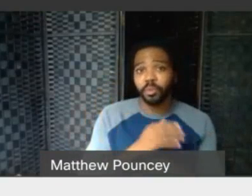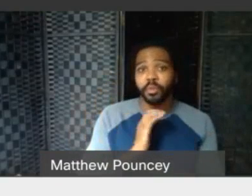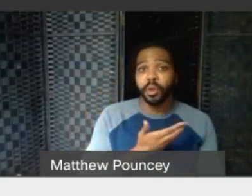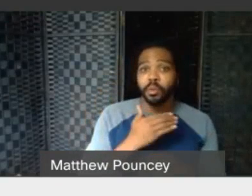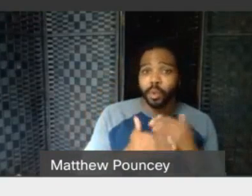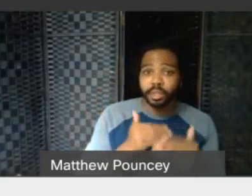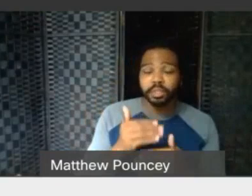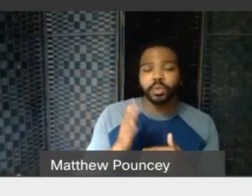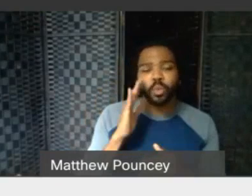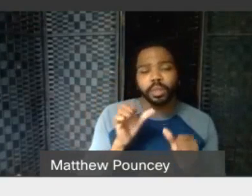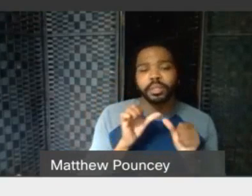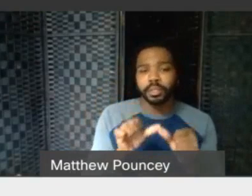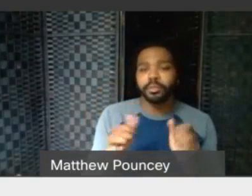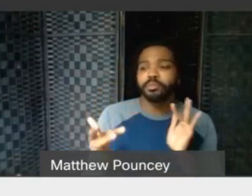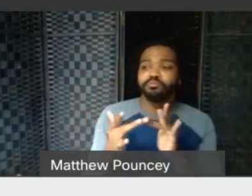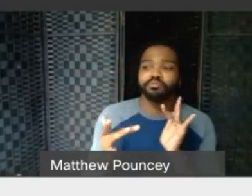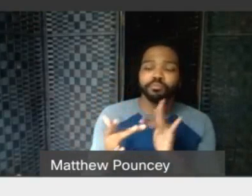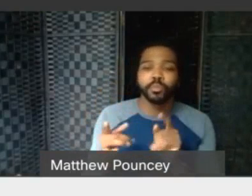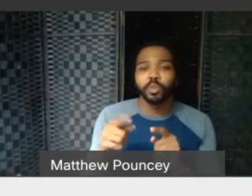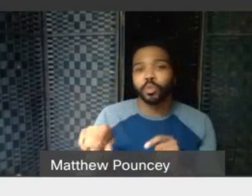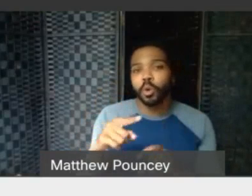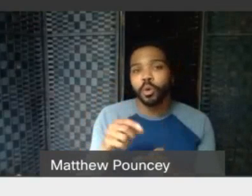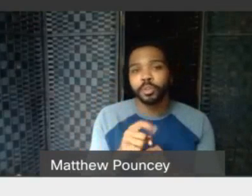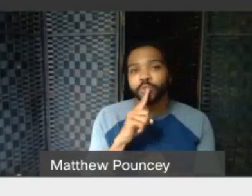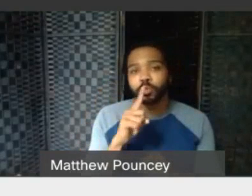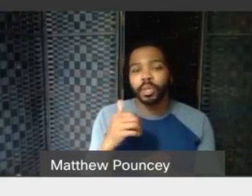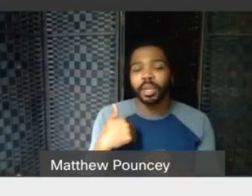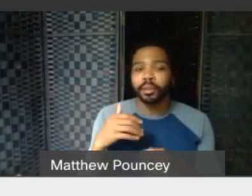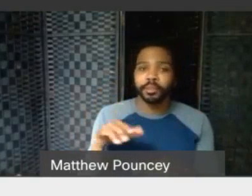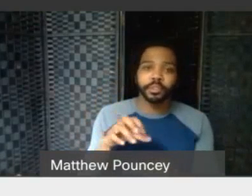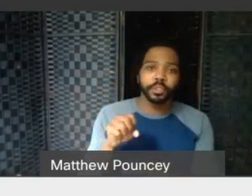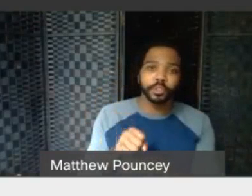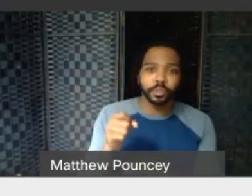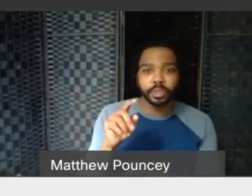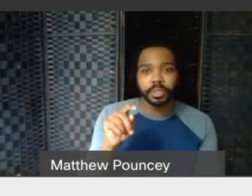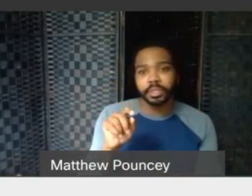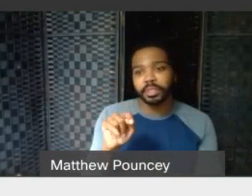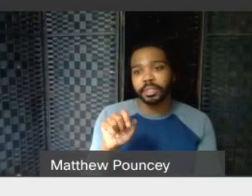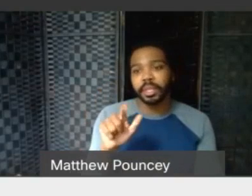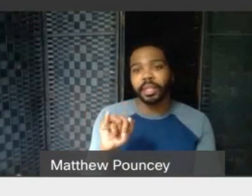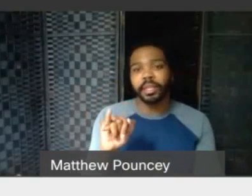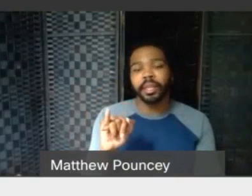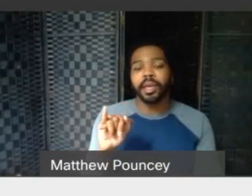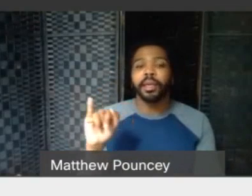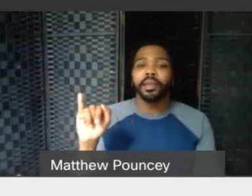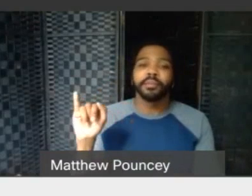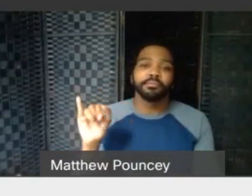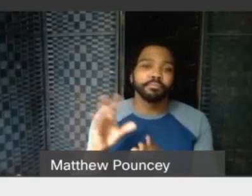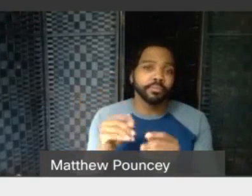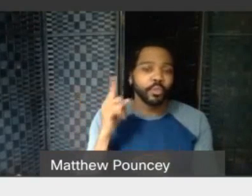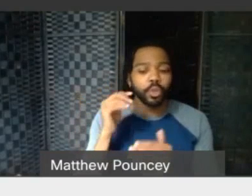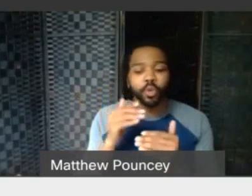to reach back out to you to schedule the next tele-ICAR for the rest of the ICFs.